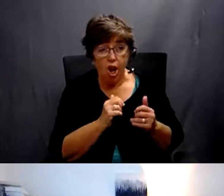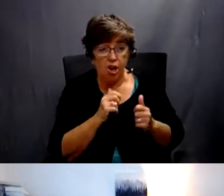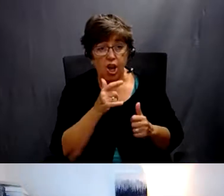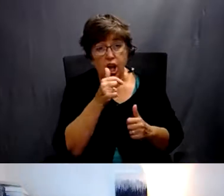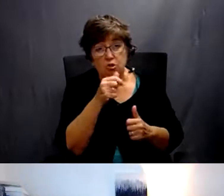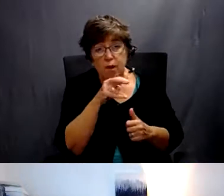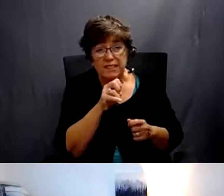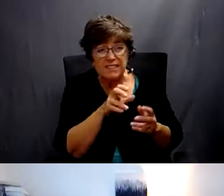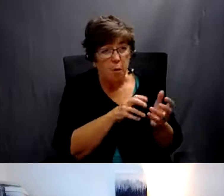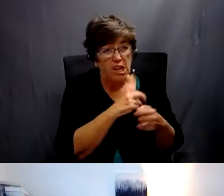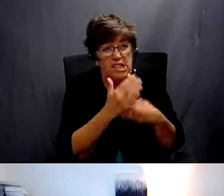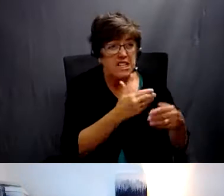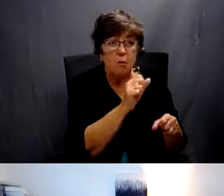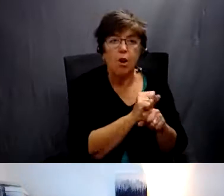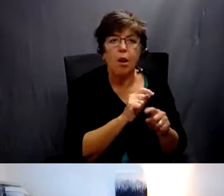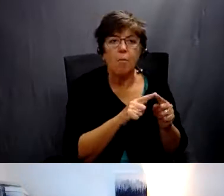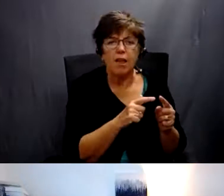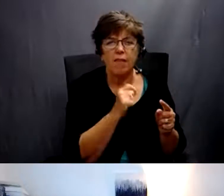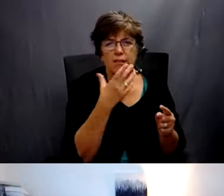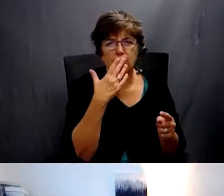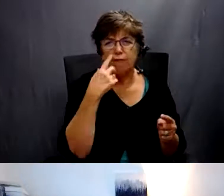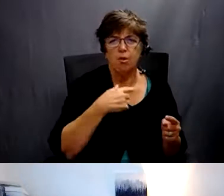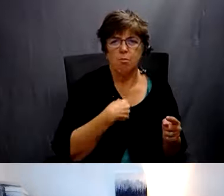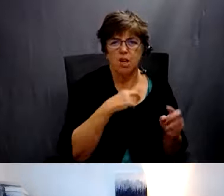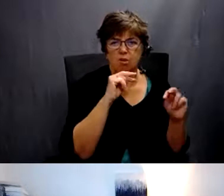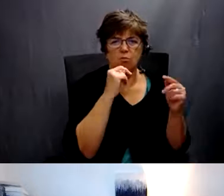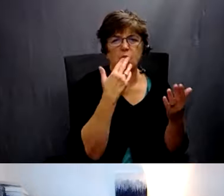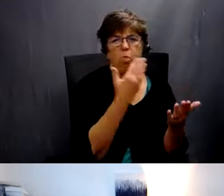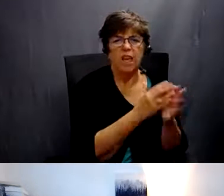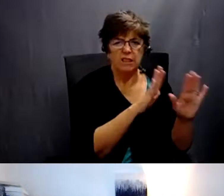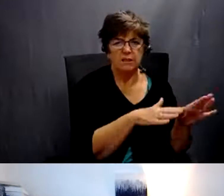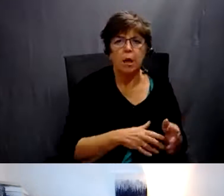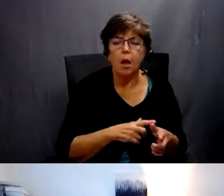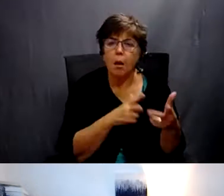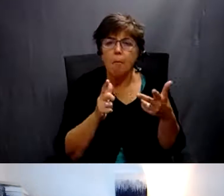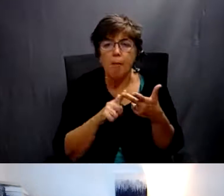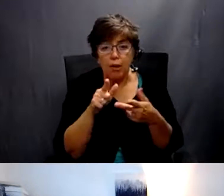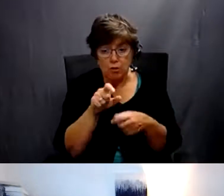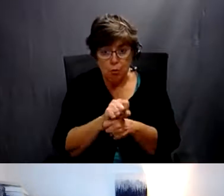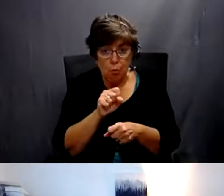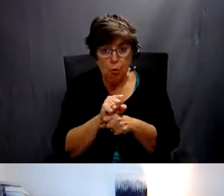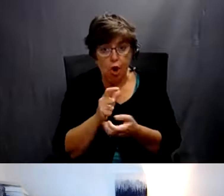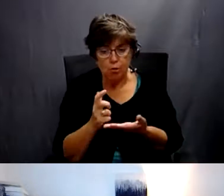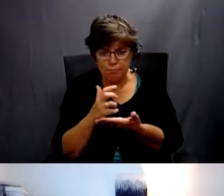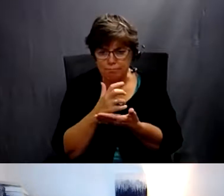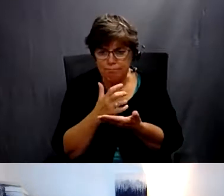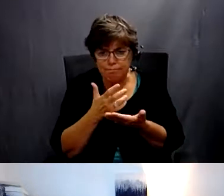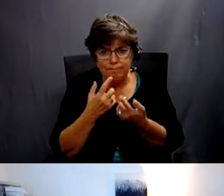enjoy the fruits of your labor, right? Yeah. And what does that mean? And what does that look like for you?